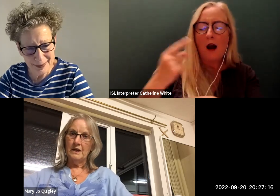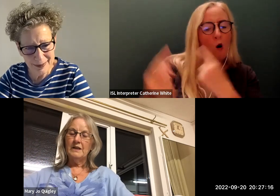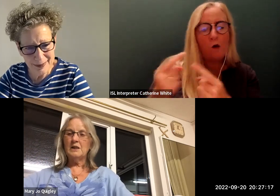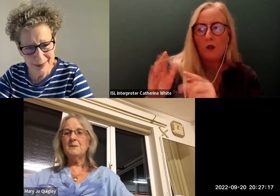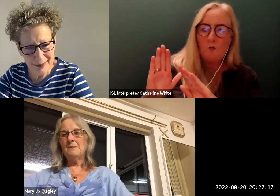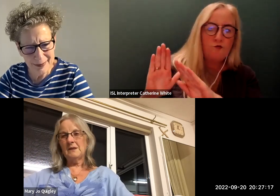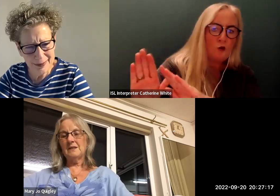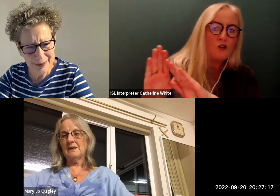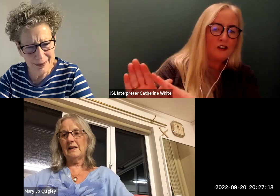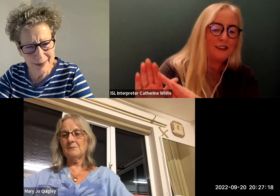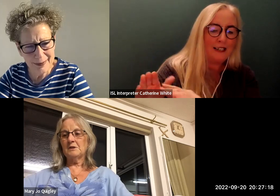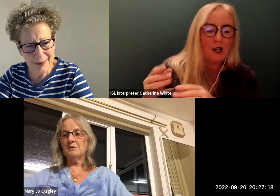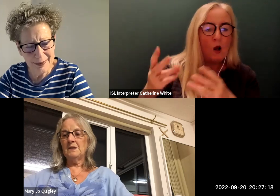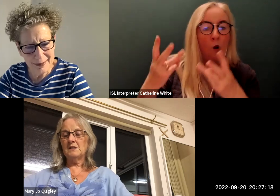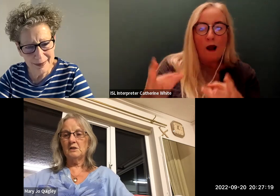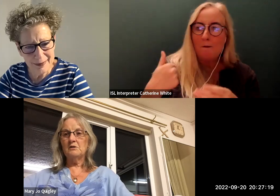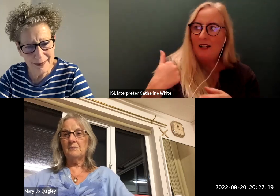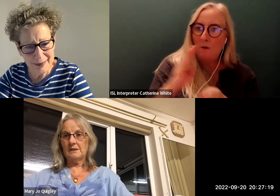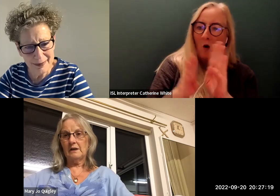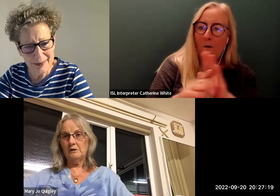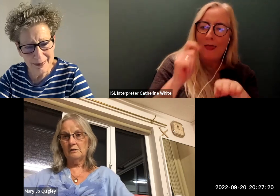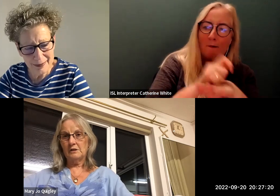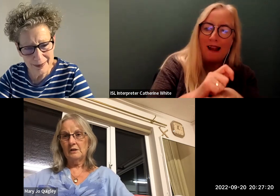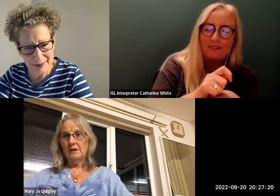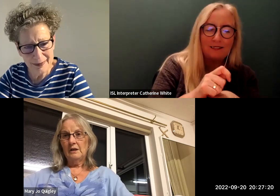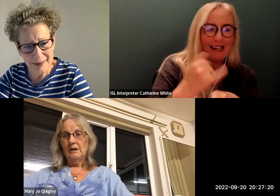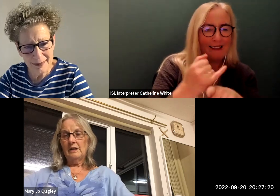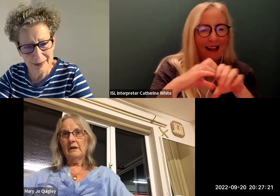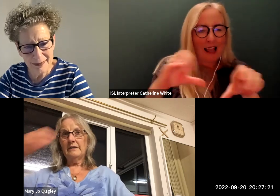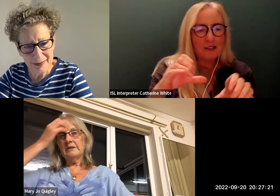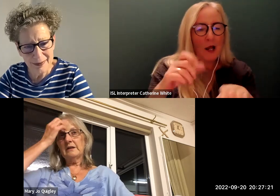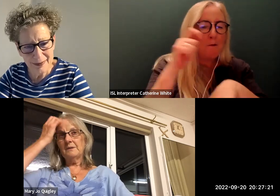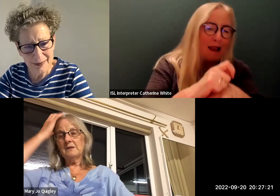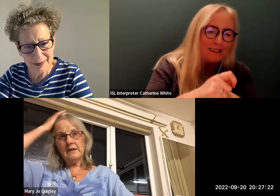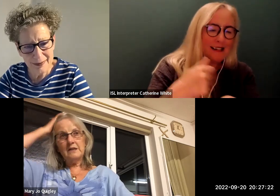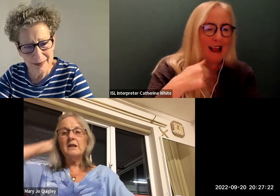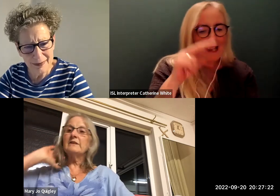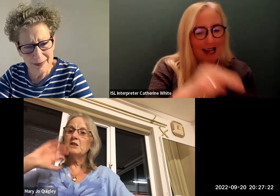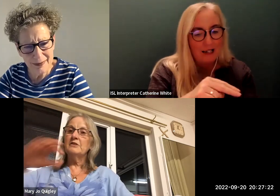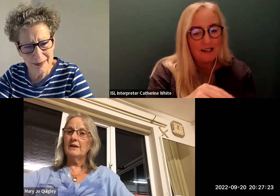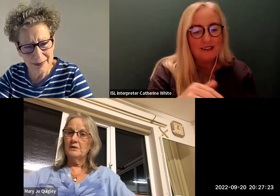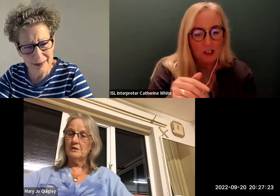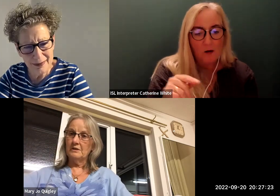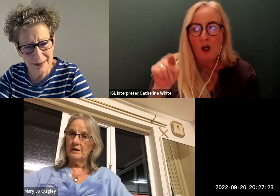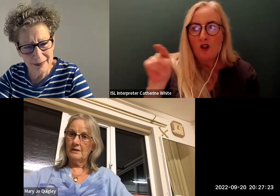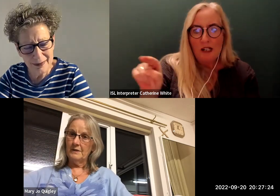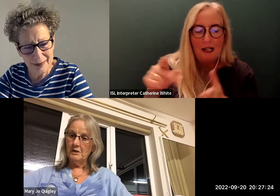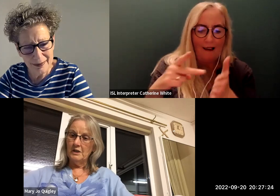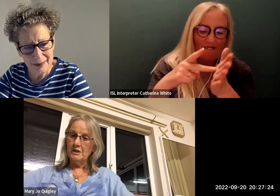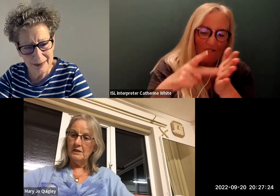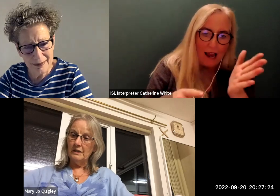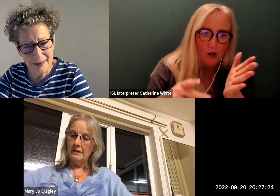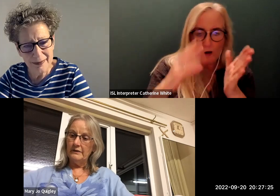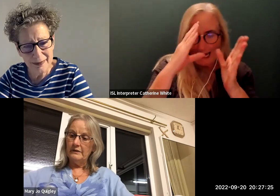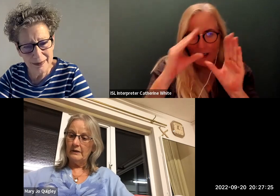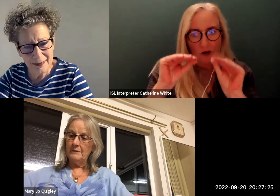get, not to be the best in the class, but to do the best that I could. And because again, like that, she valued